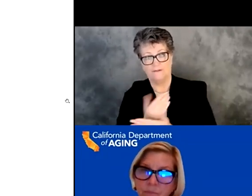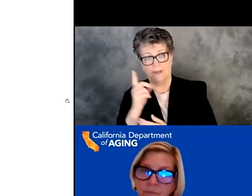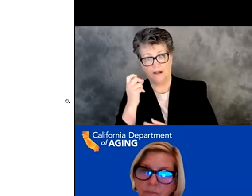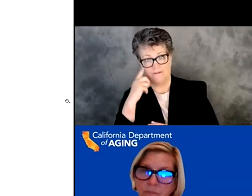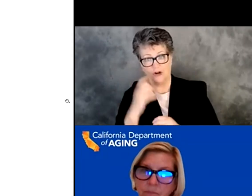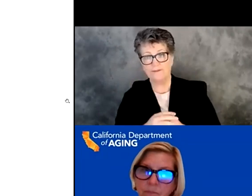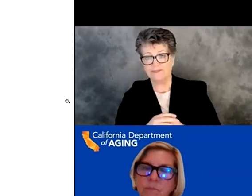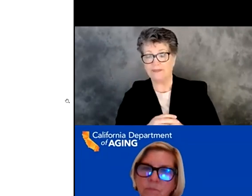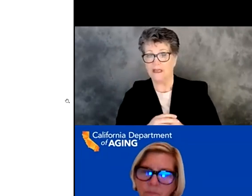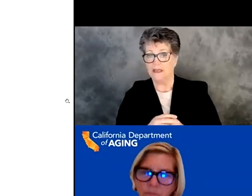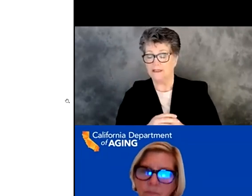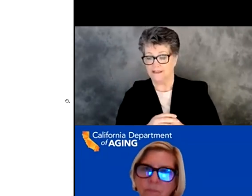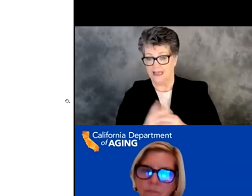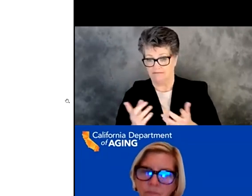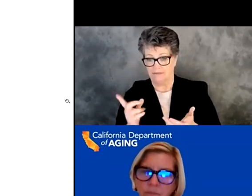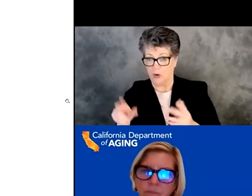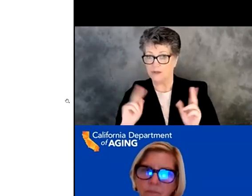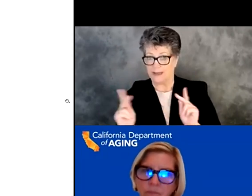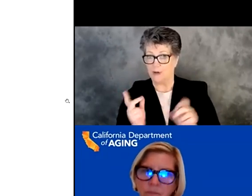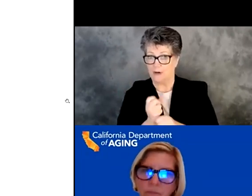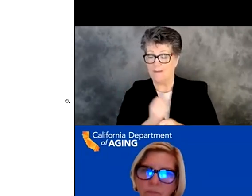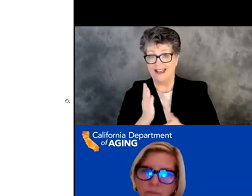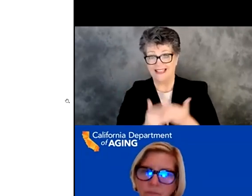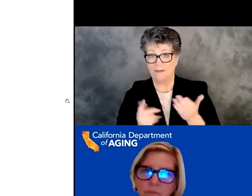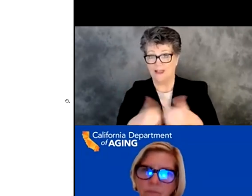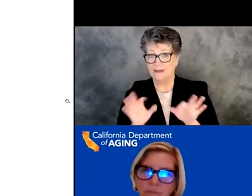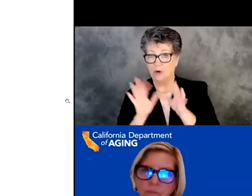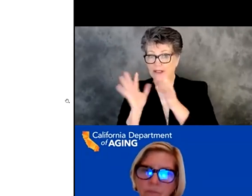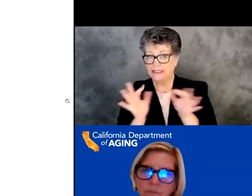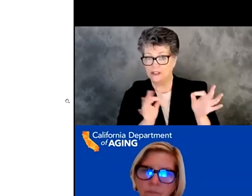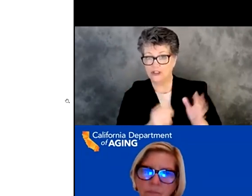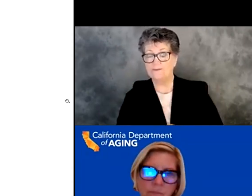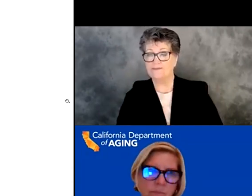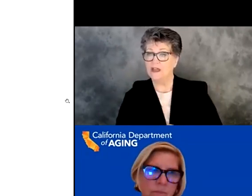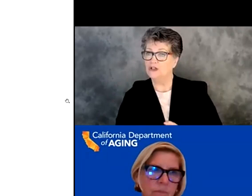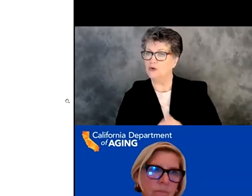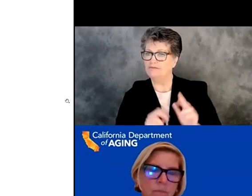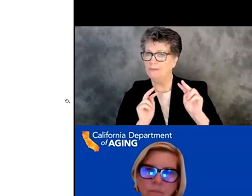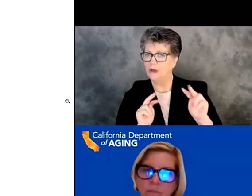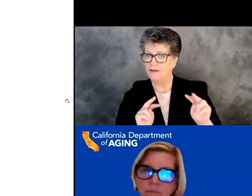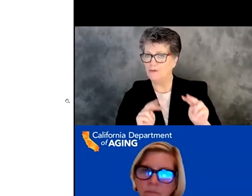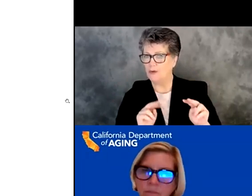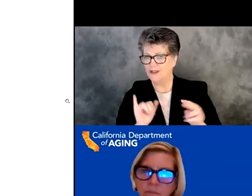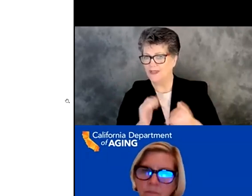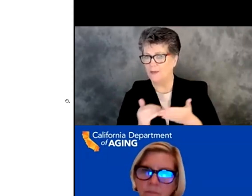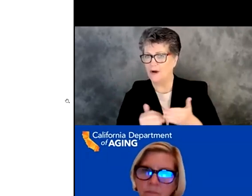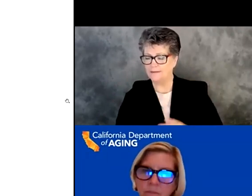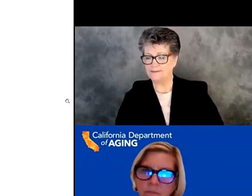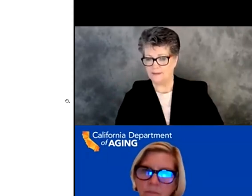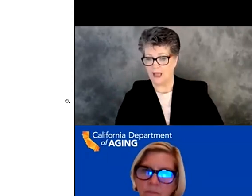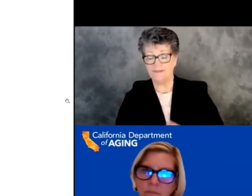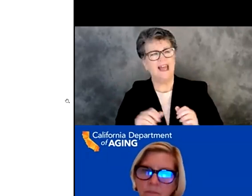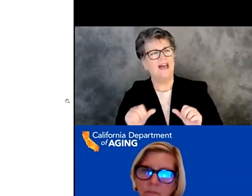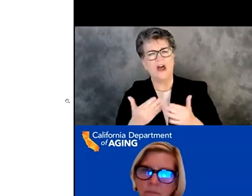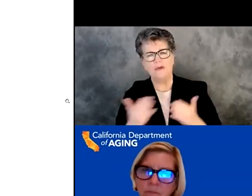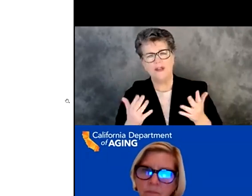heard by those who are making some of these decisions. So I'm looking forward to that part of it. The other thing